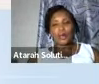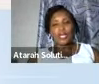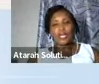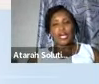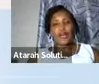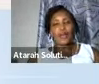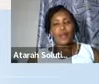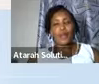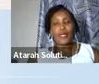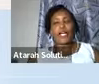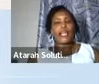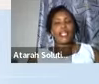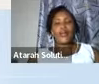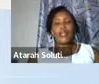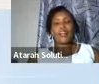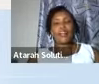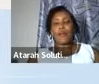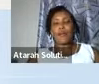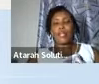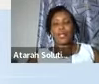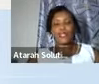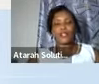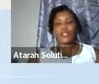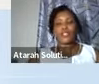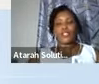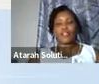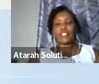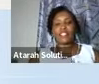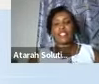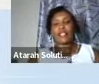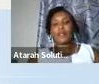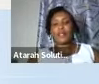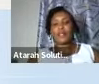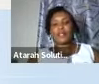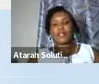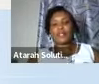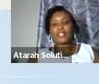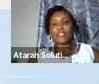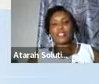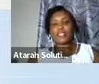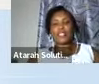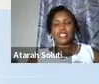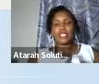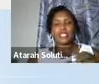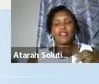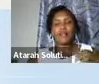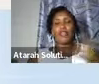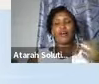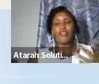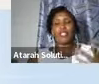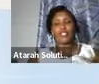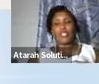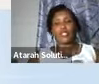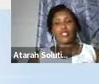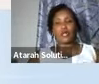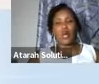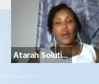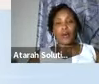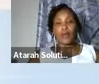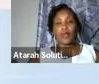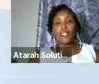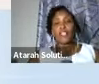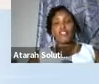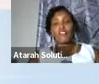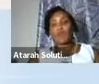Construction Company are your people. And then we have Pathway Solution Services. Pathway Solution Services have been offering training to